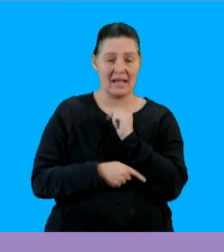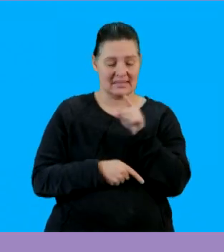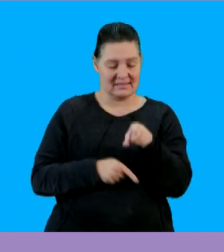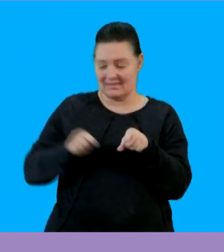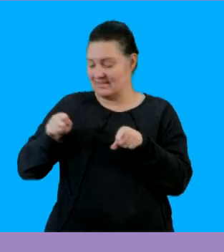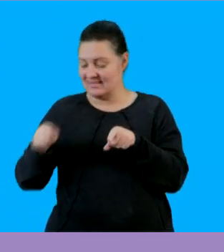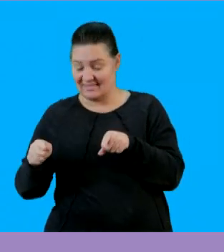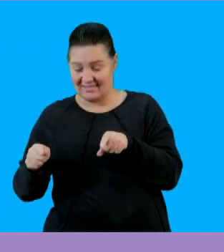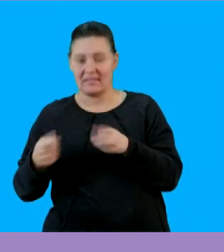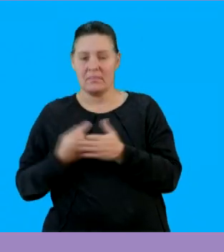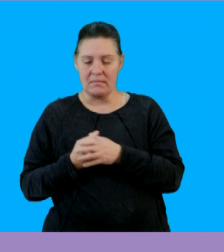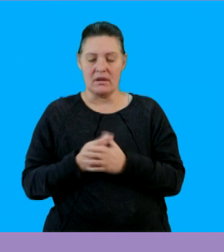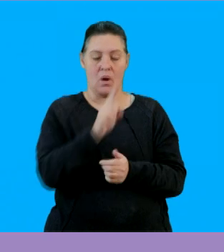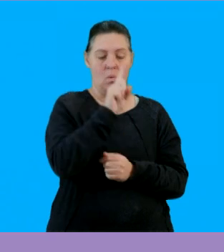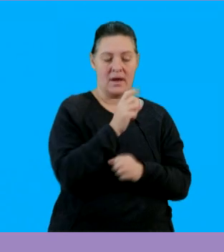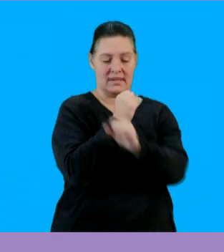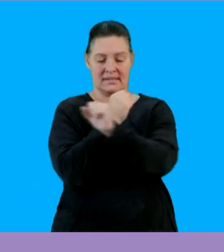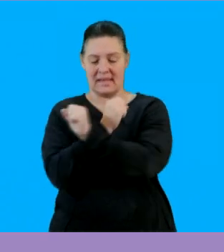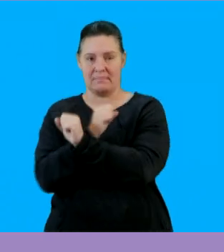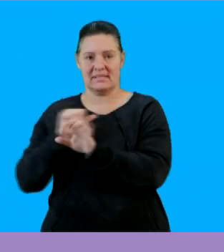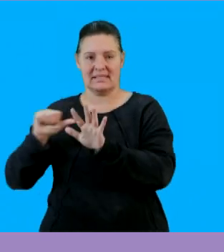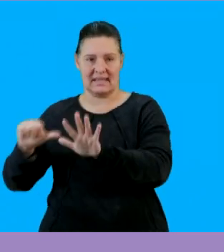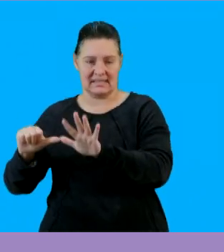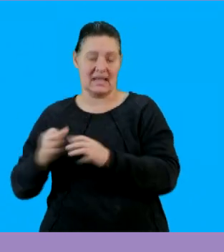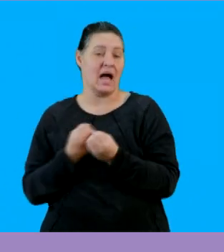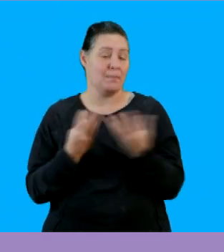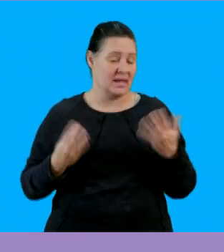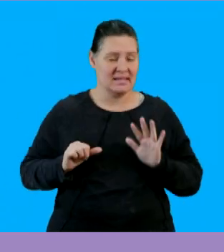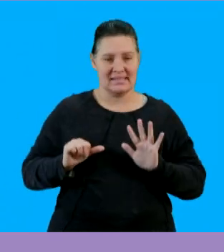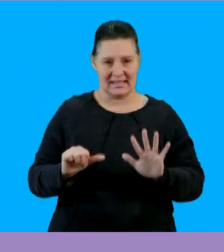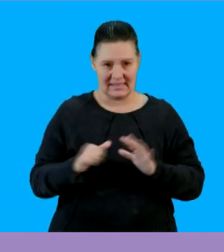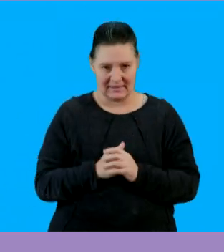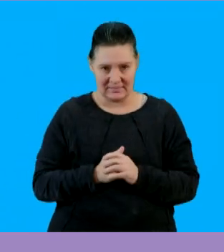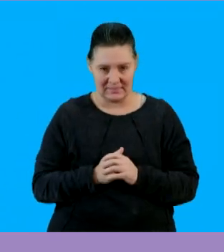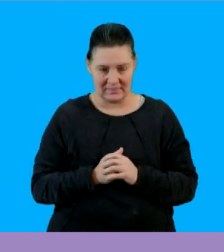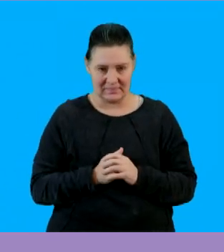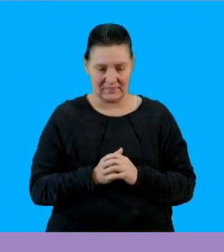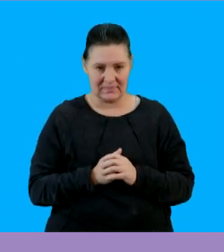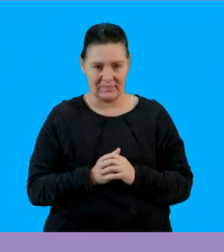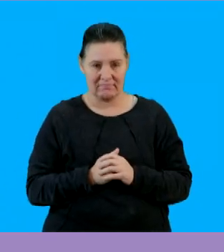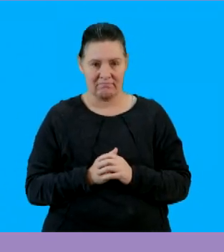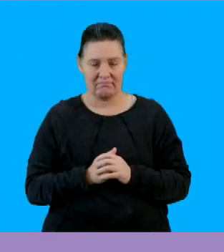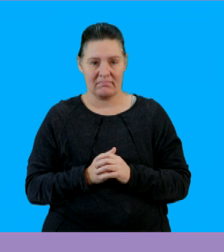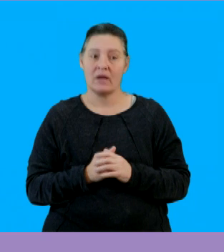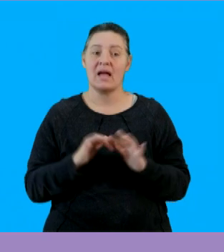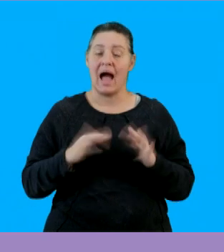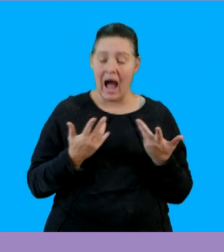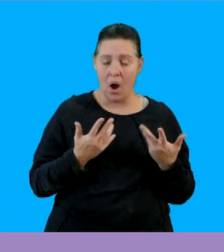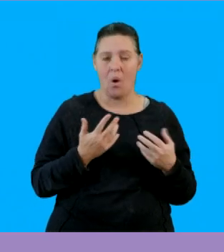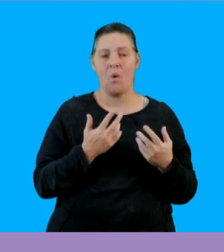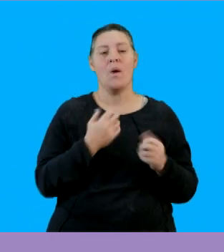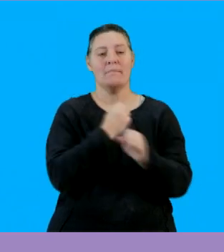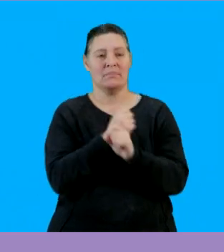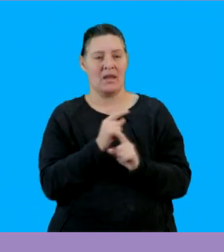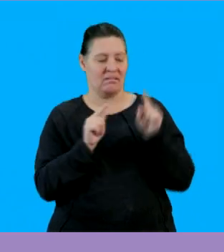ones in each bracket, and that is the 1 multiplied by 6, and that is our 6. So that is how